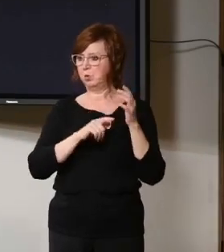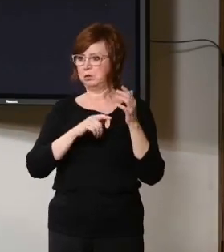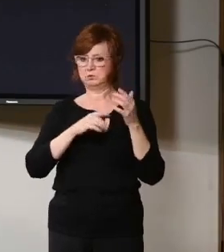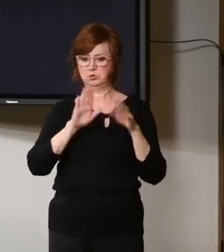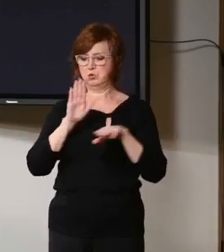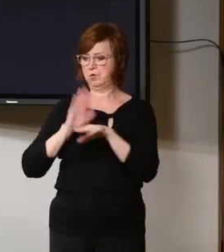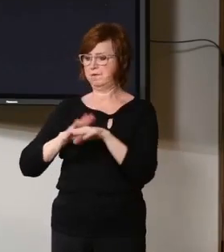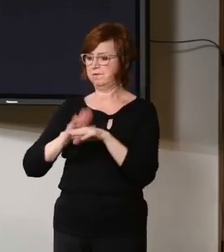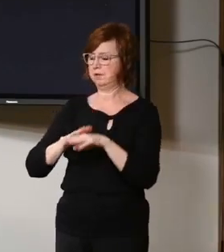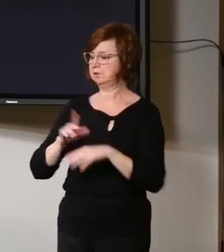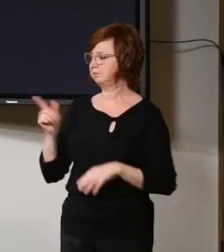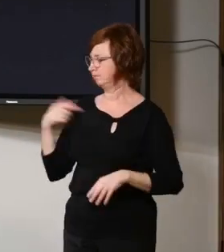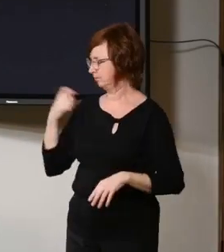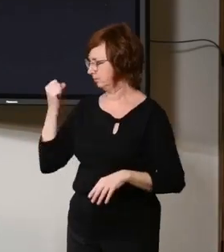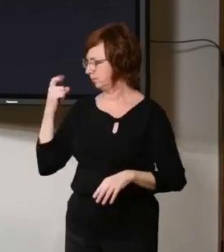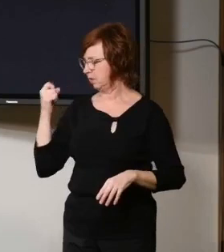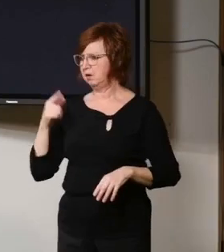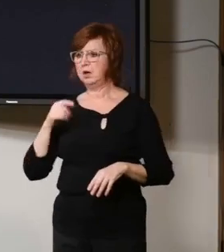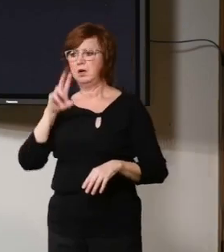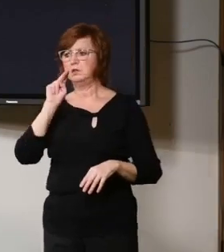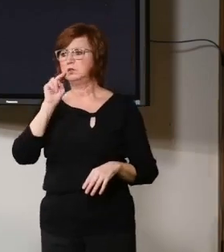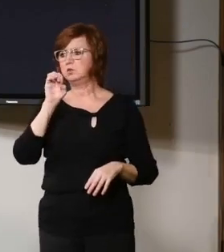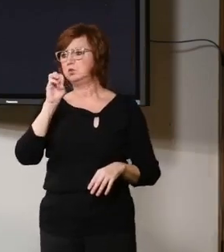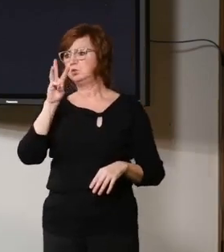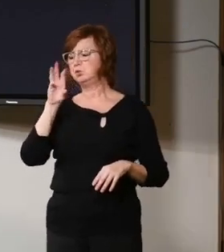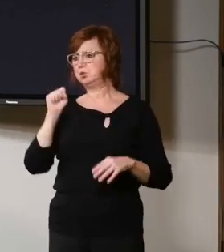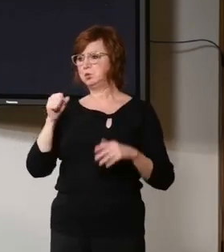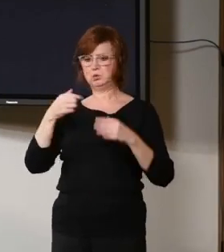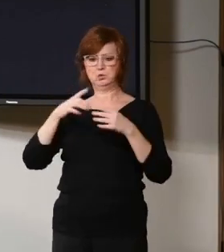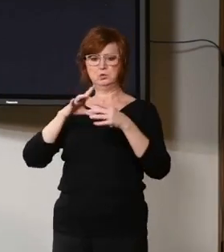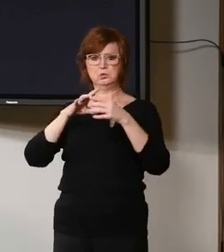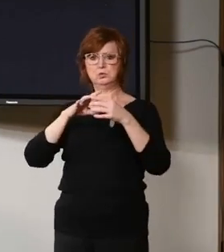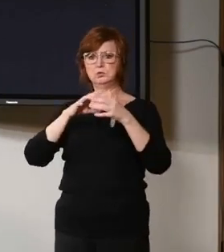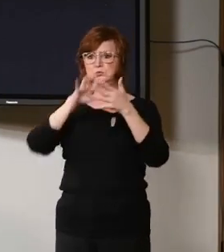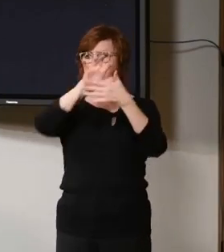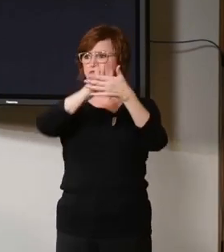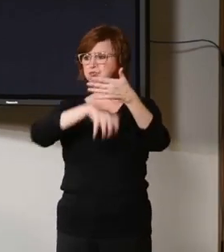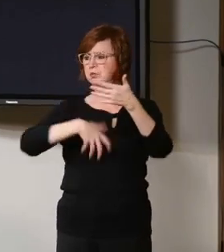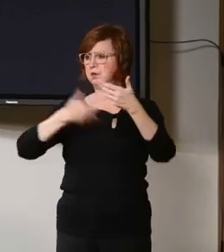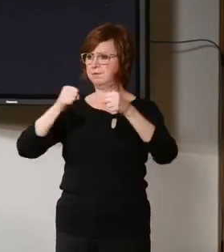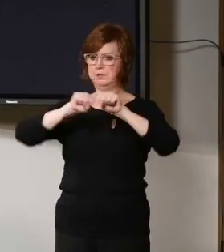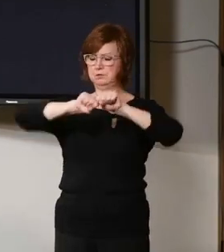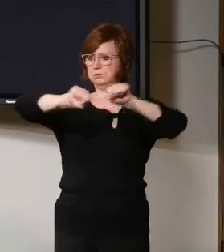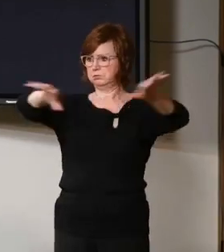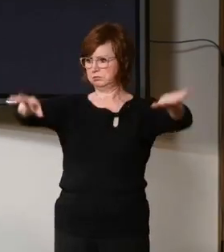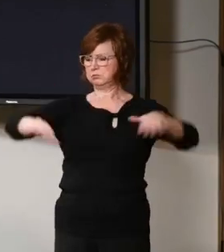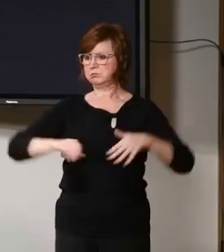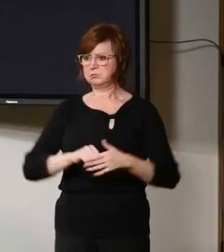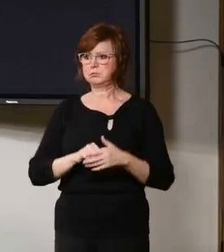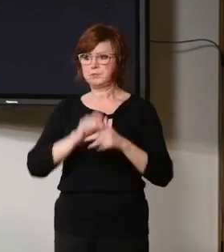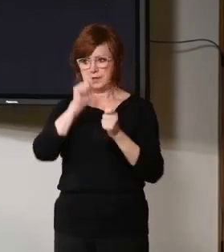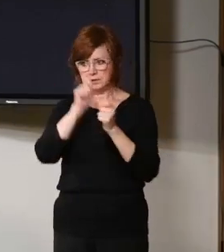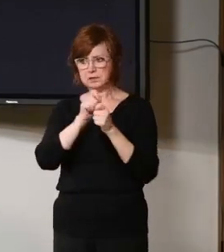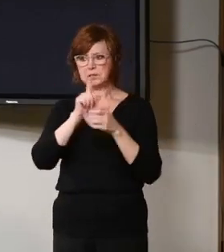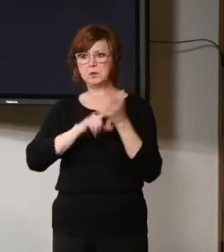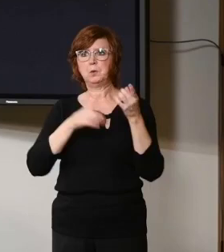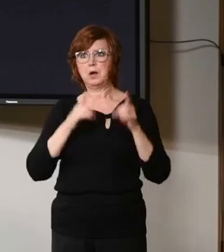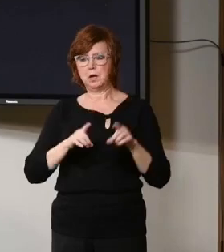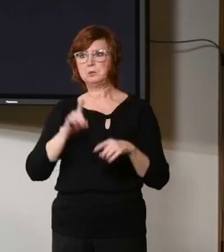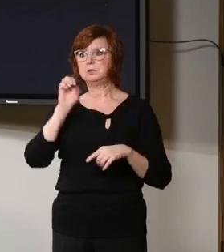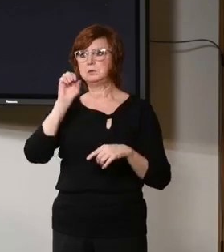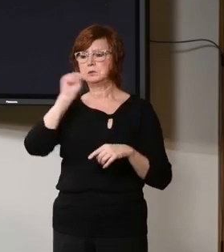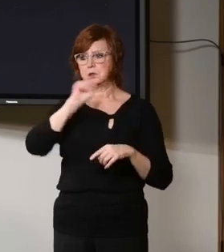I understand there's a news release that has gone out describing in detail the situation in Saskatoon